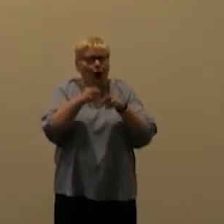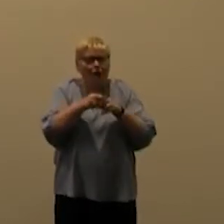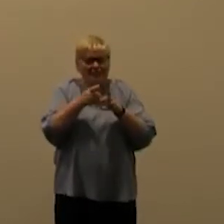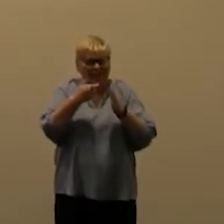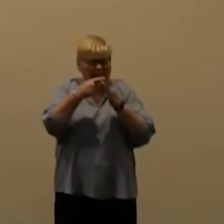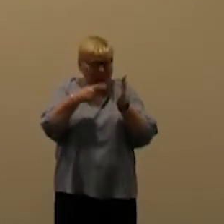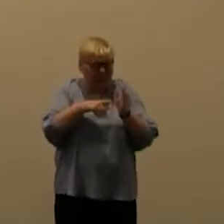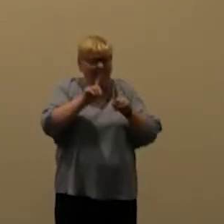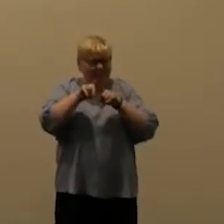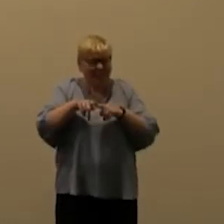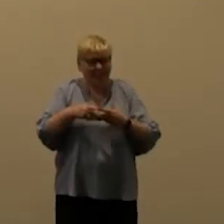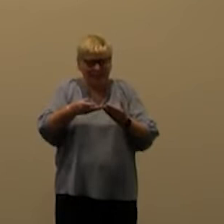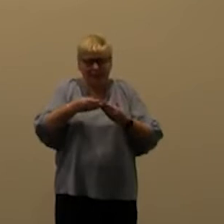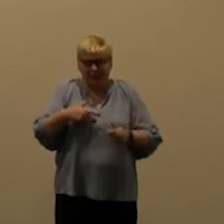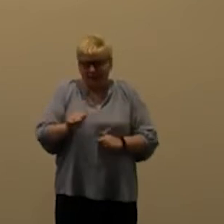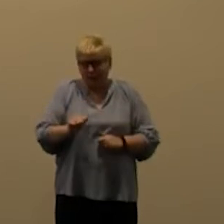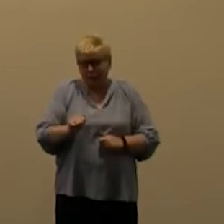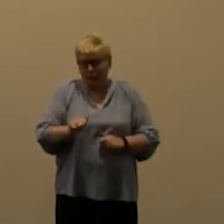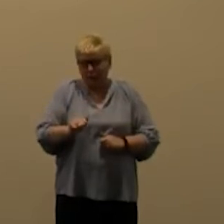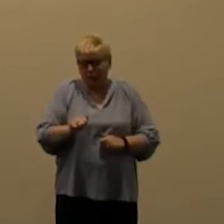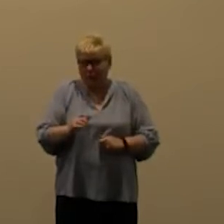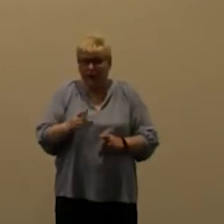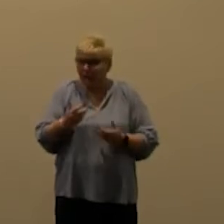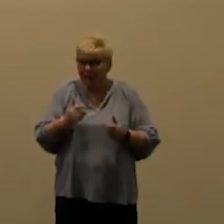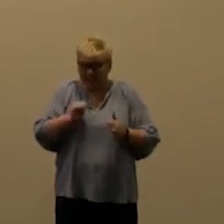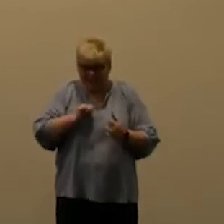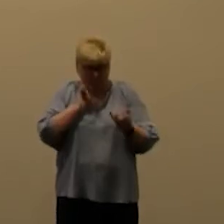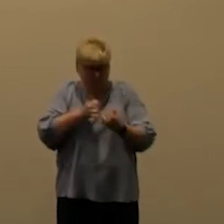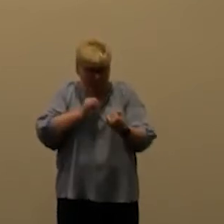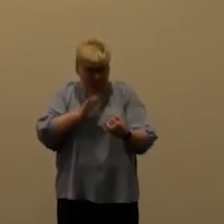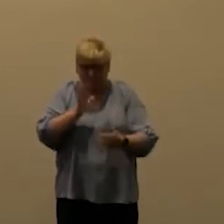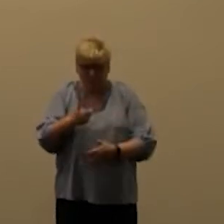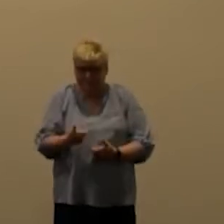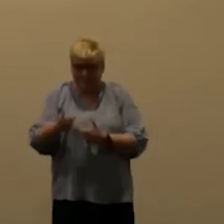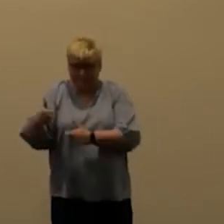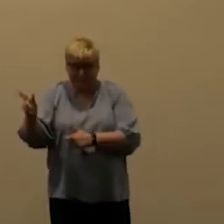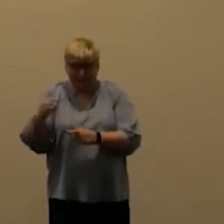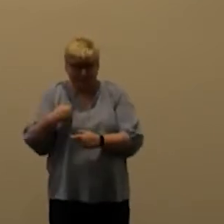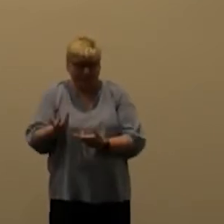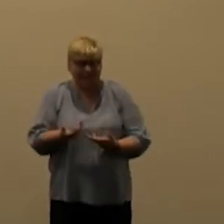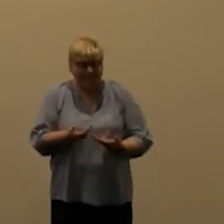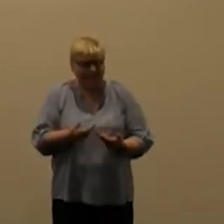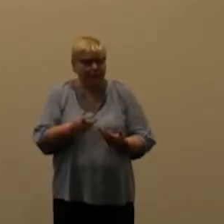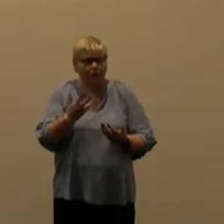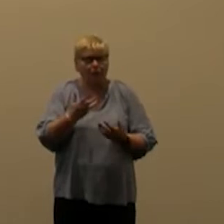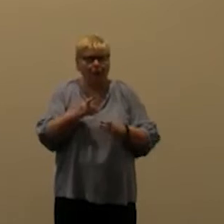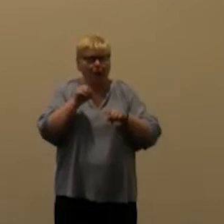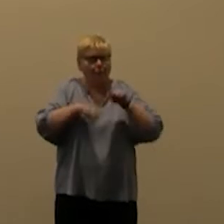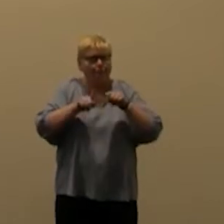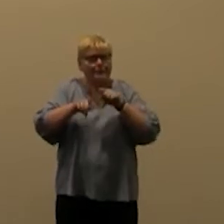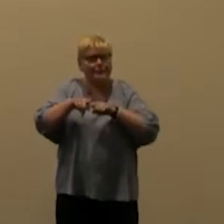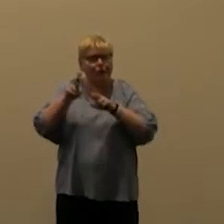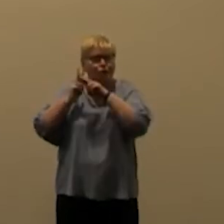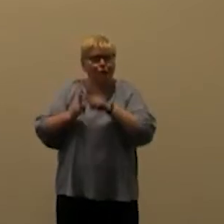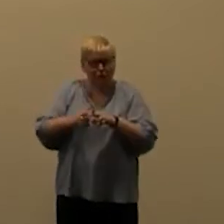and everything, and then I have to hand my switch over to someone to battle the big bosses because I simply can't do it. So multi-generations in